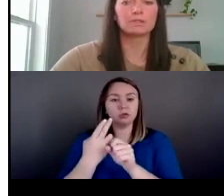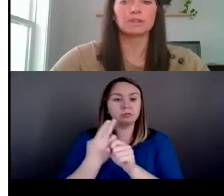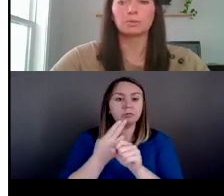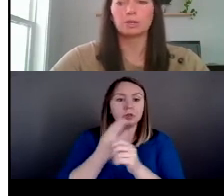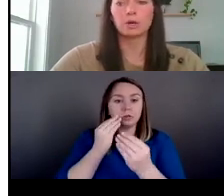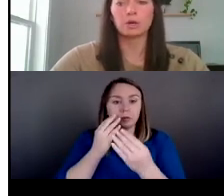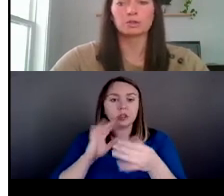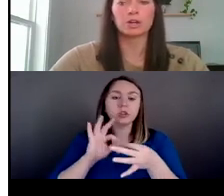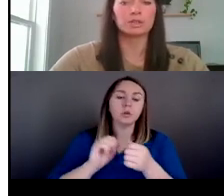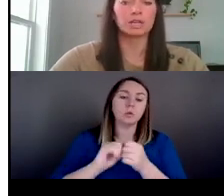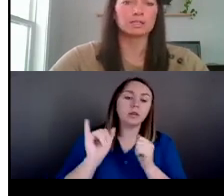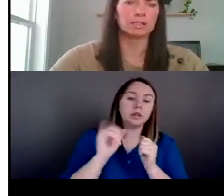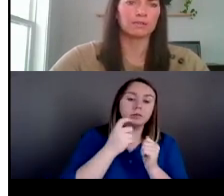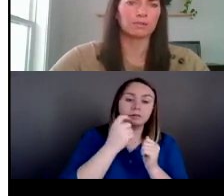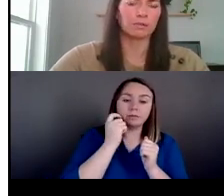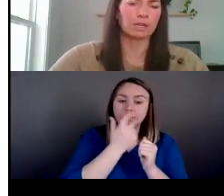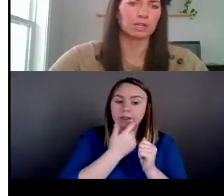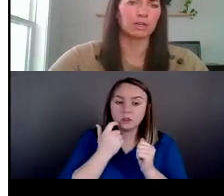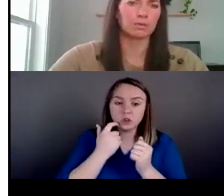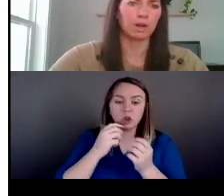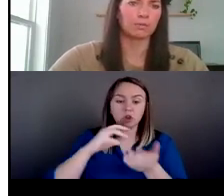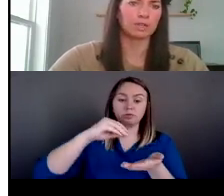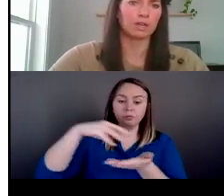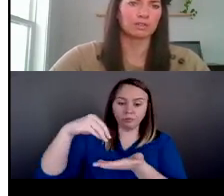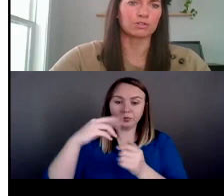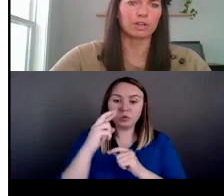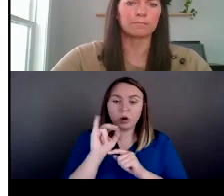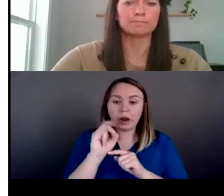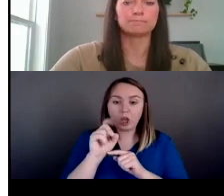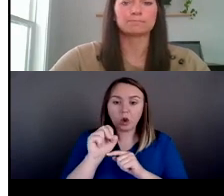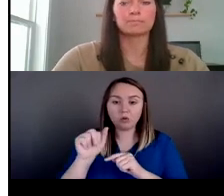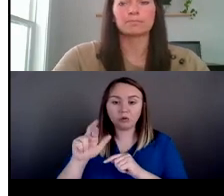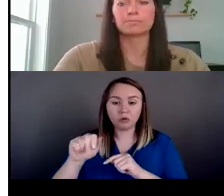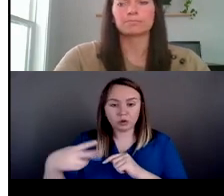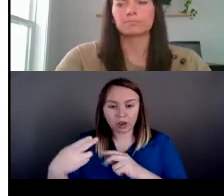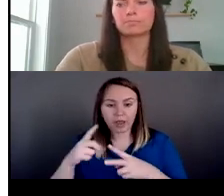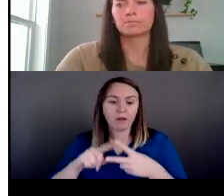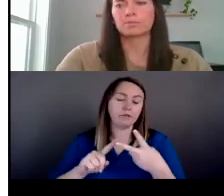radiographs, fingerprint cards, or other case-sensitive information within the entry.